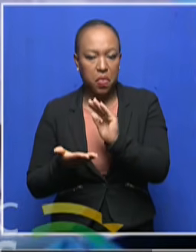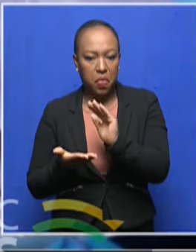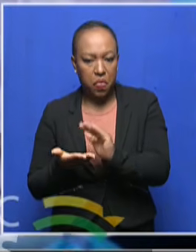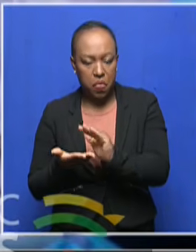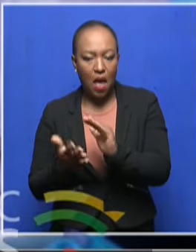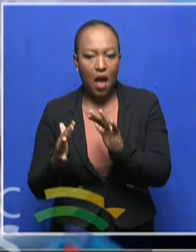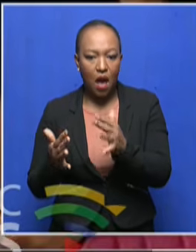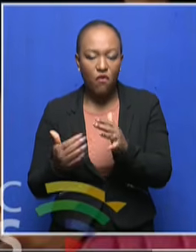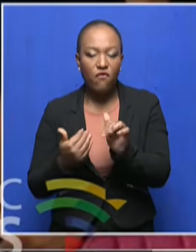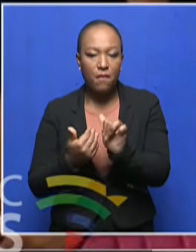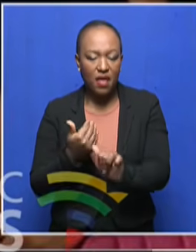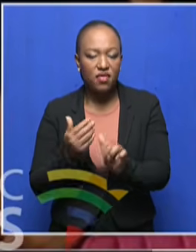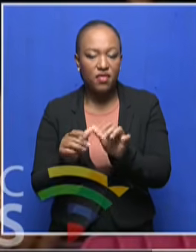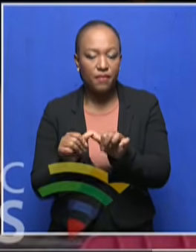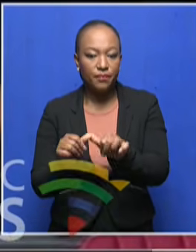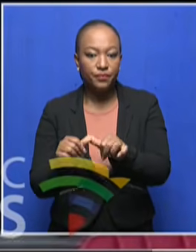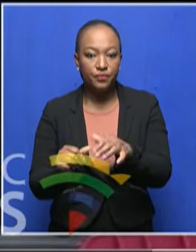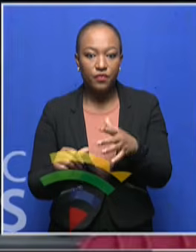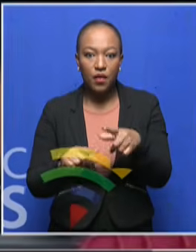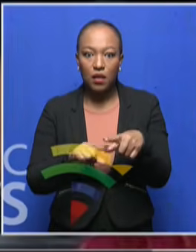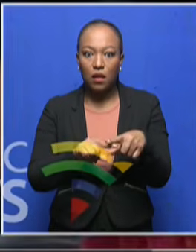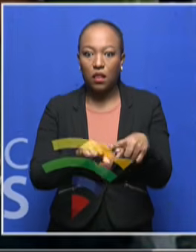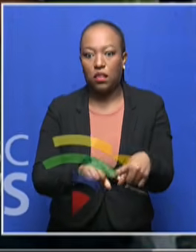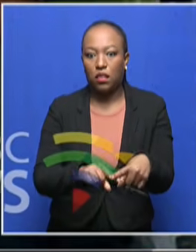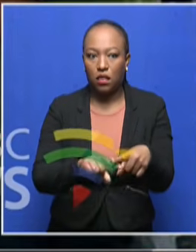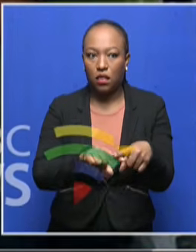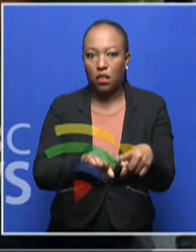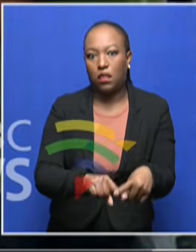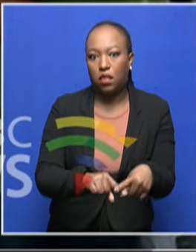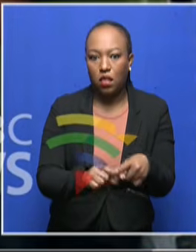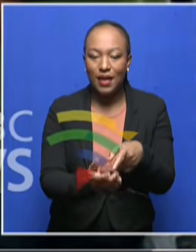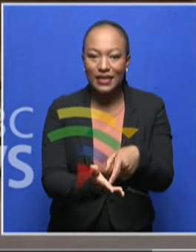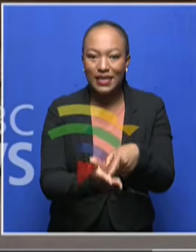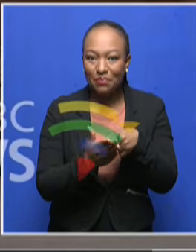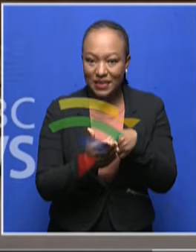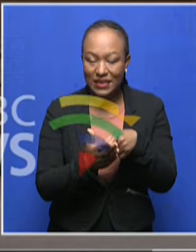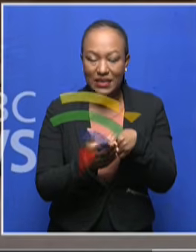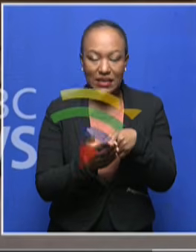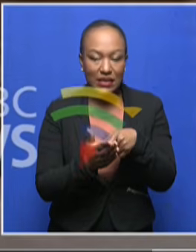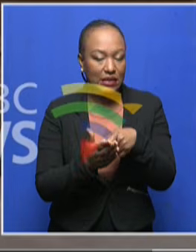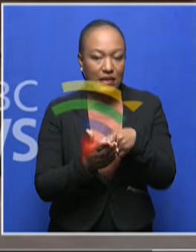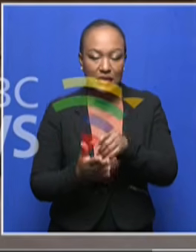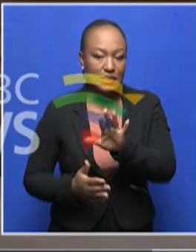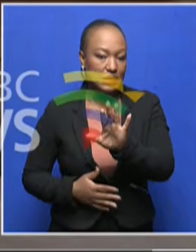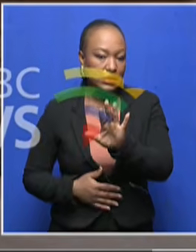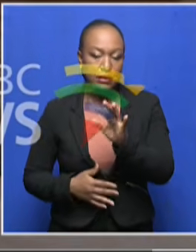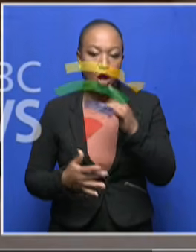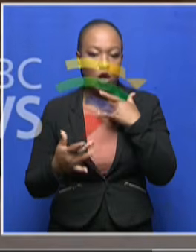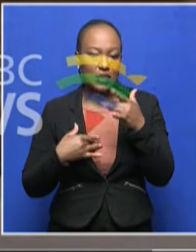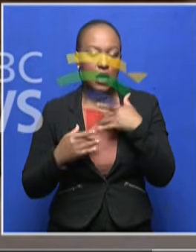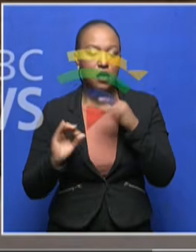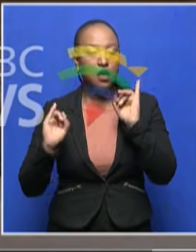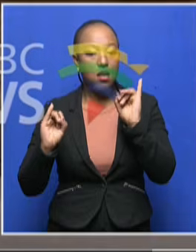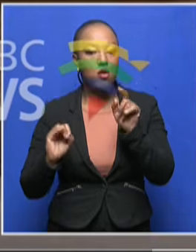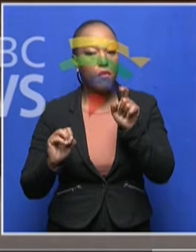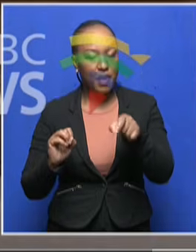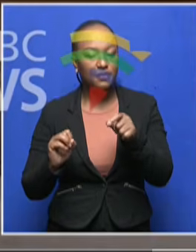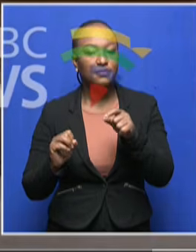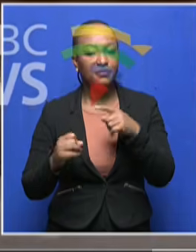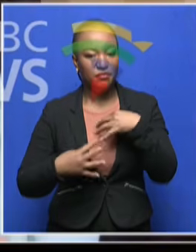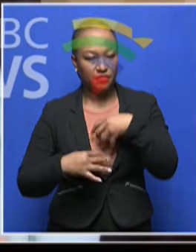the month? But, if you're starting to really rely heavily on debt in order to get to the month, that is a massive, massive concern. And that is something that you need to then